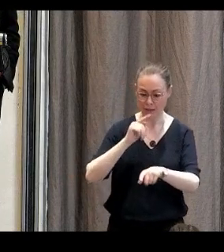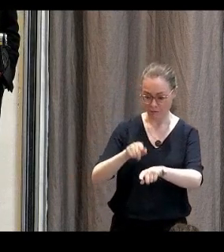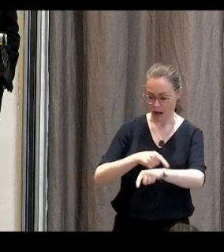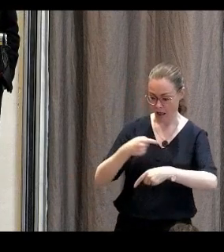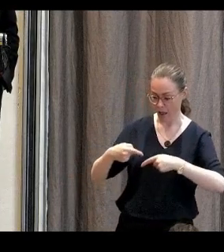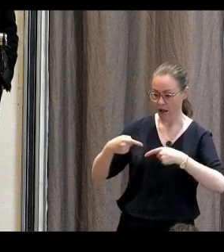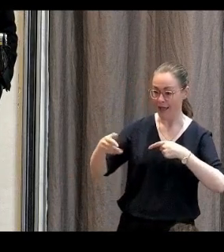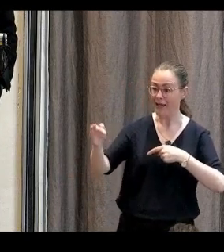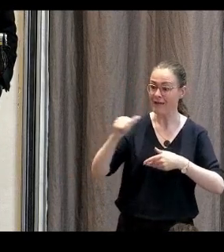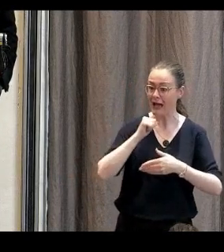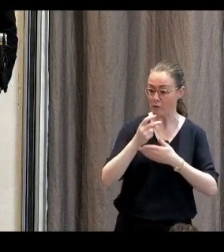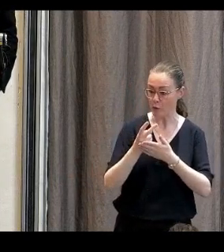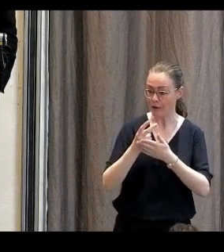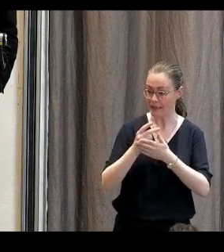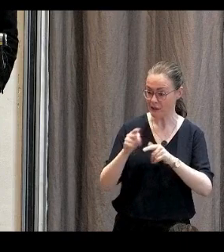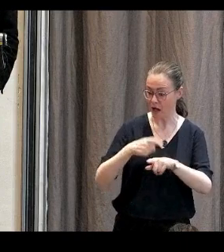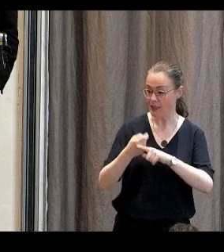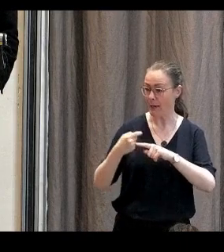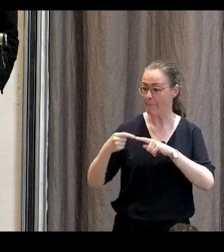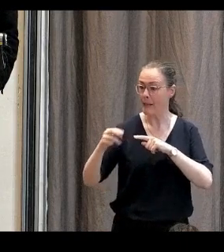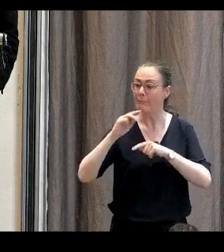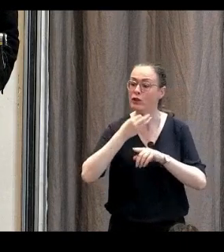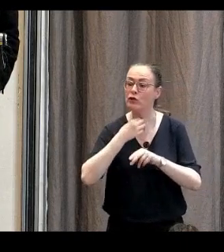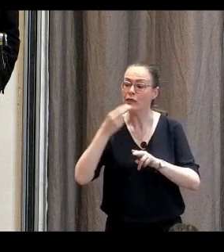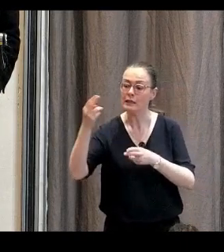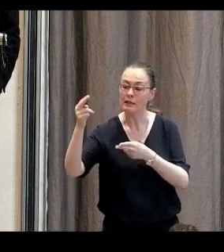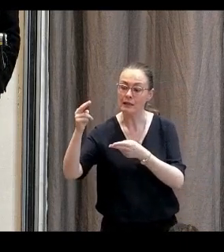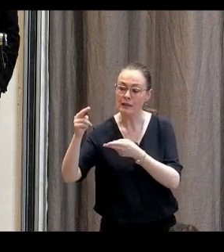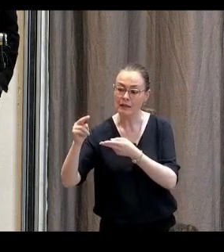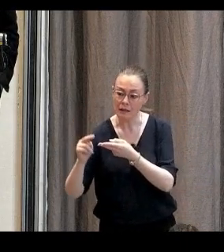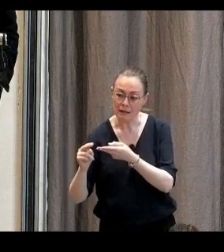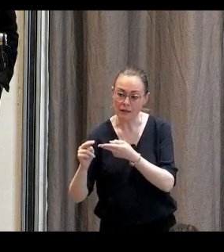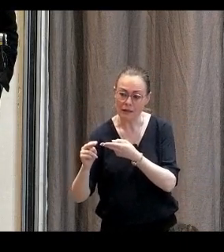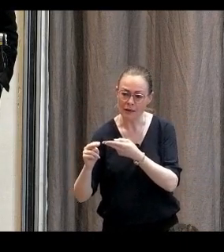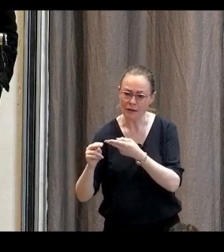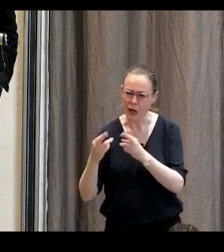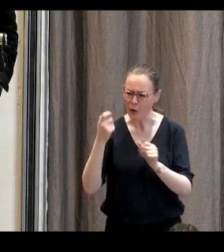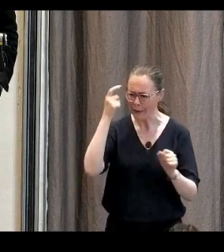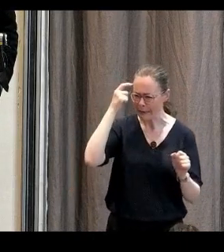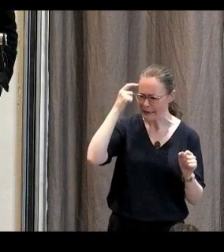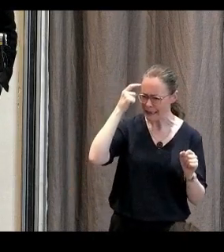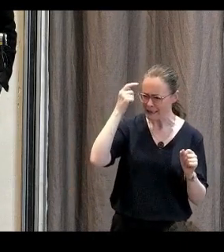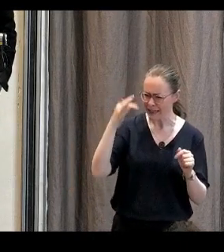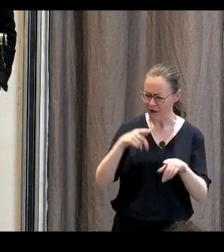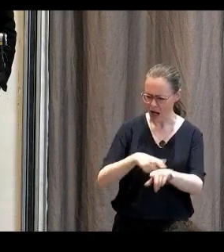go without another seizure, the smaller your risk of another one is. I hope that kind of makes sense.